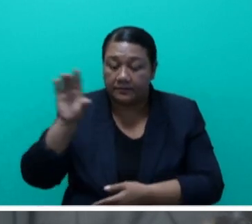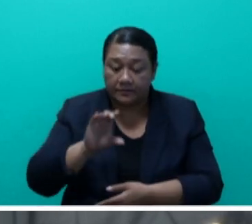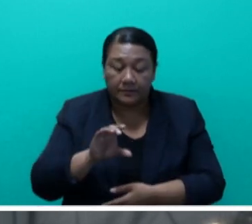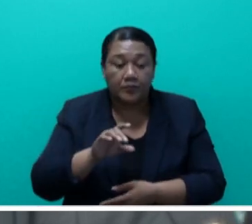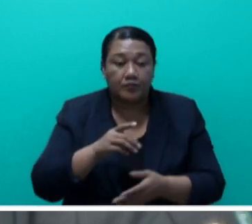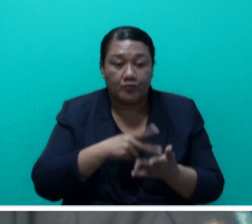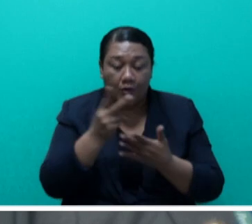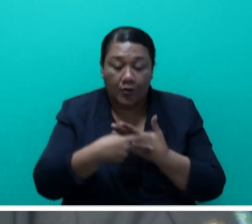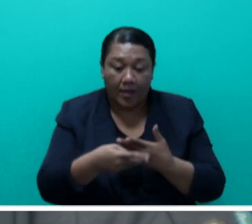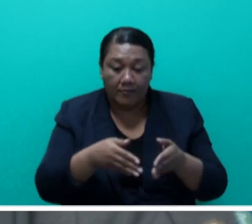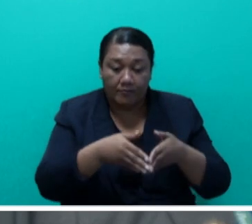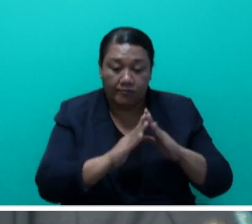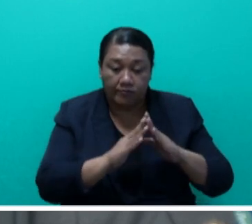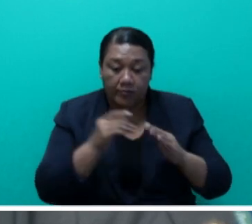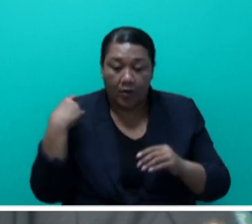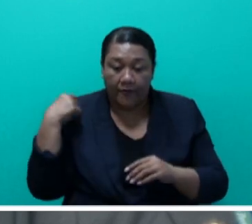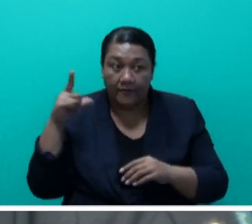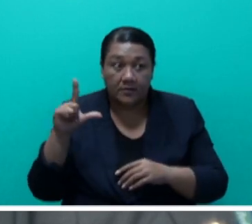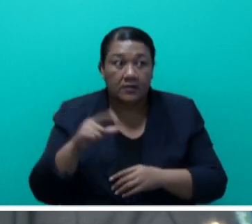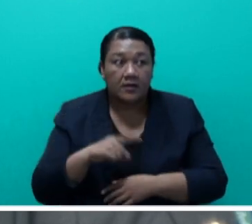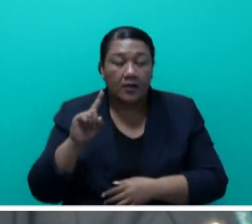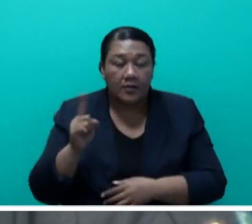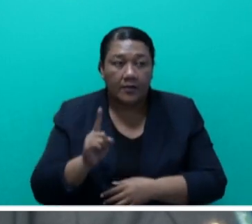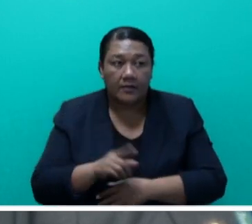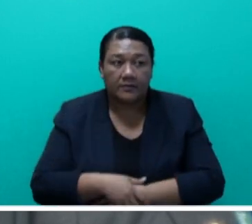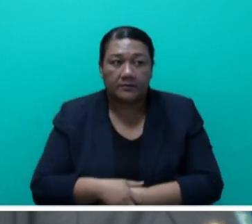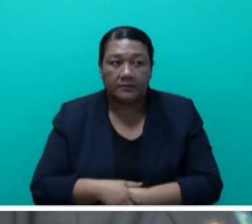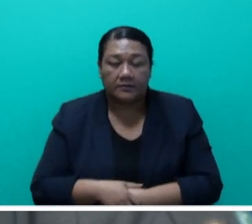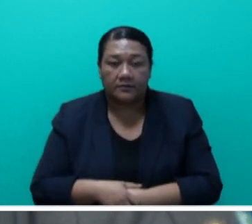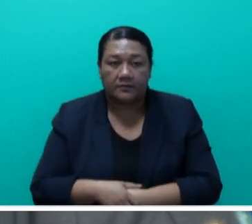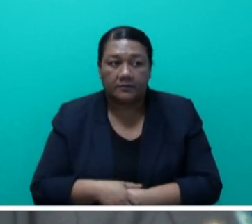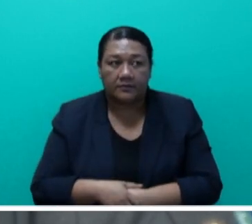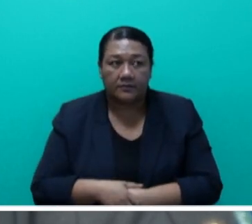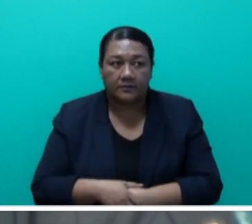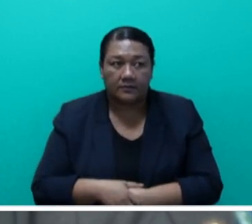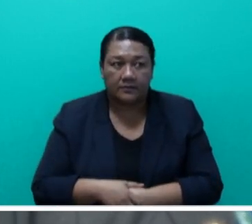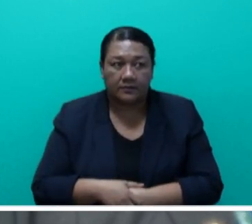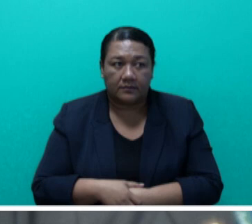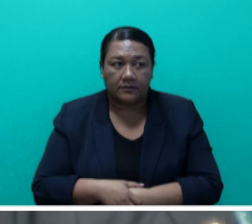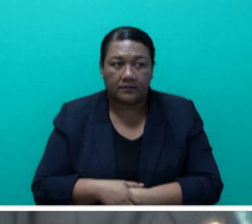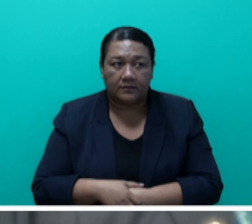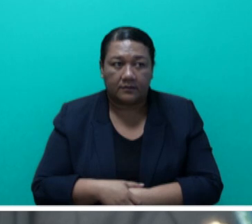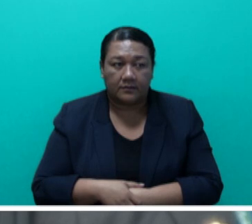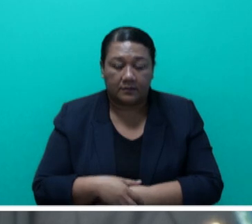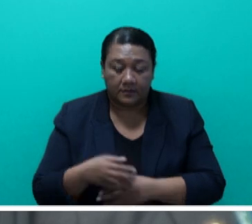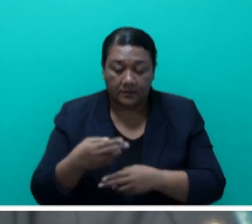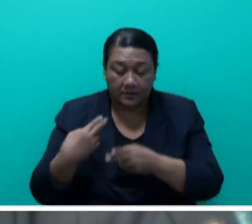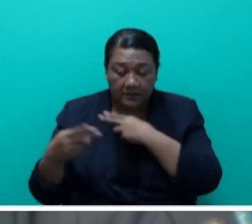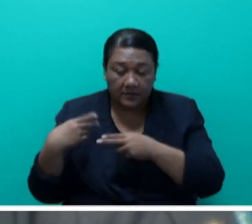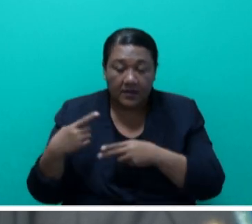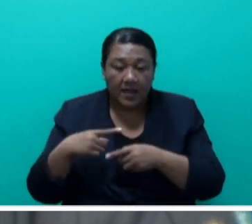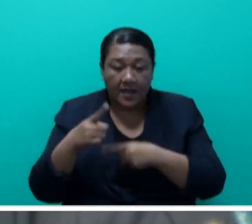was officially inaugurated. This tree planting initiative is part of the Fiji green economy